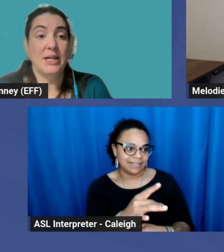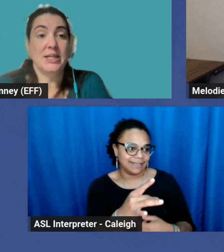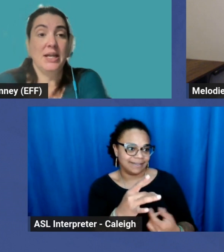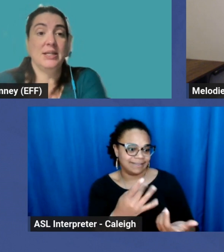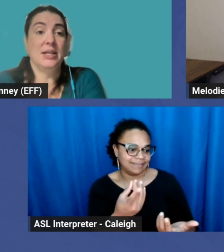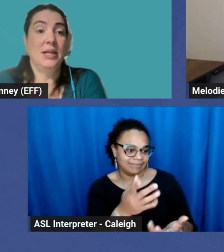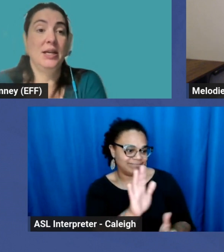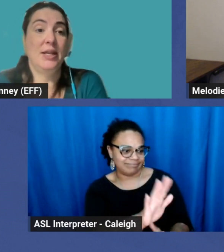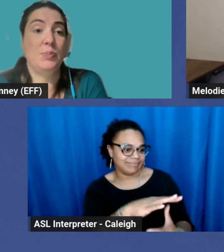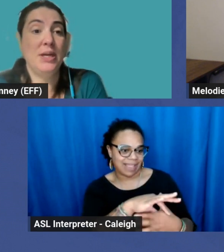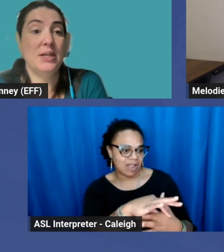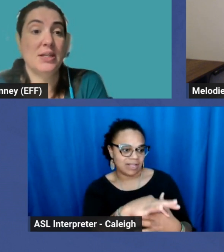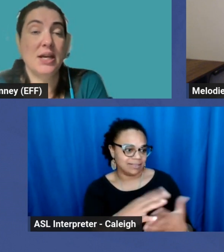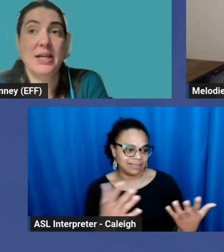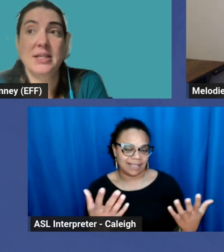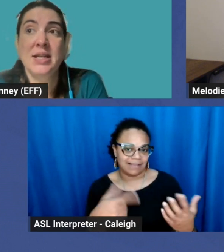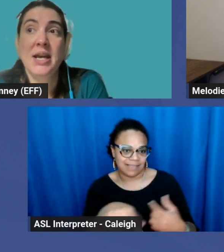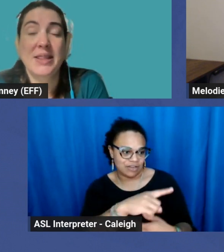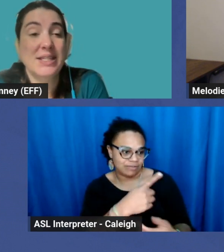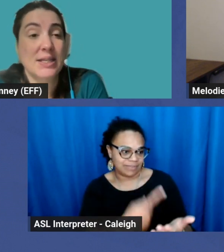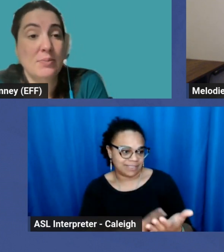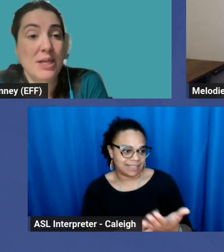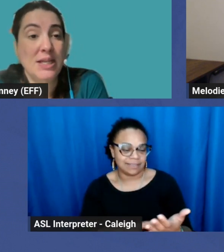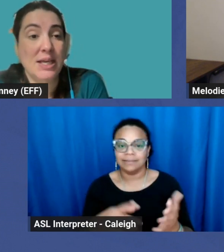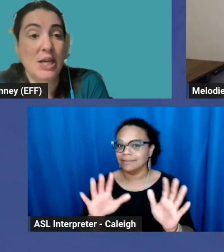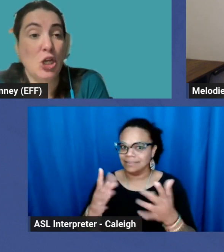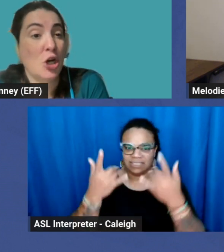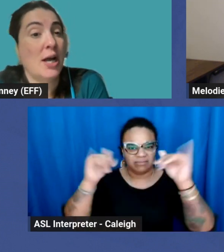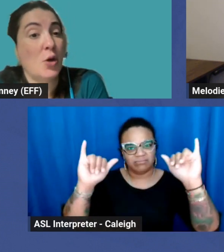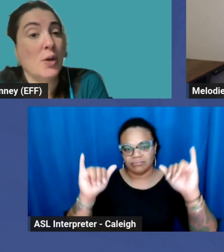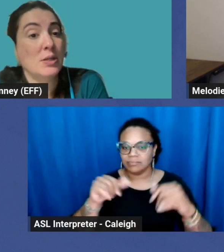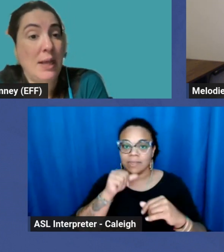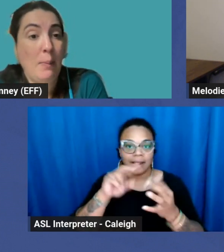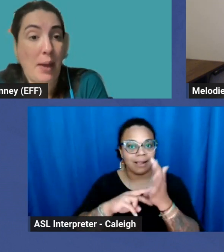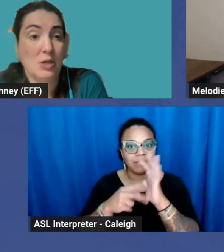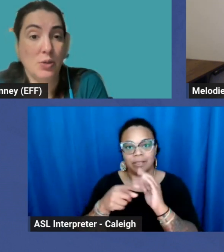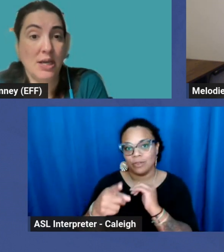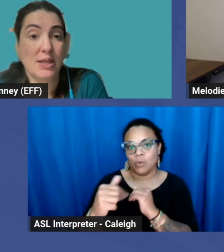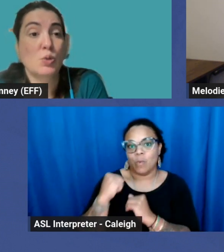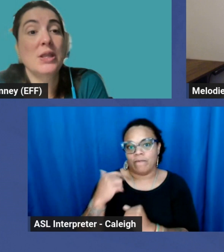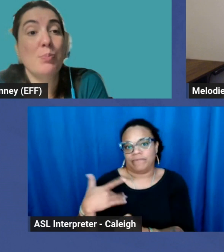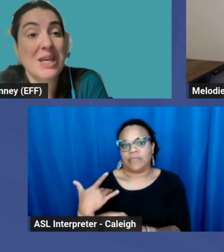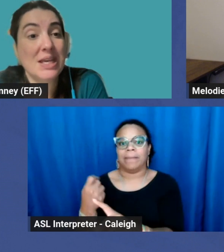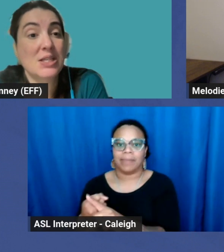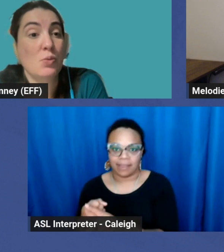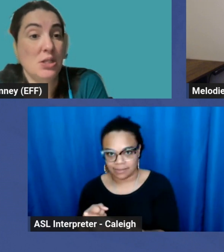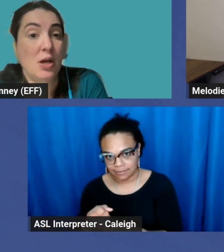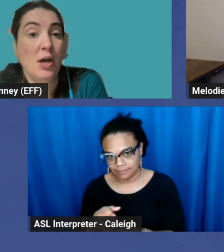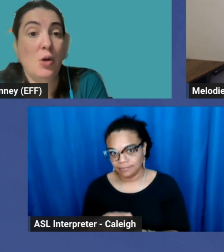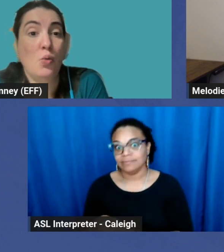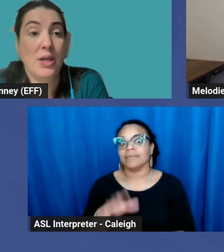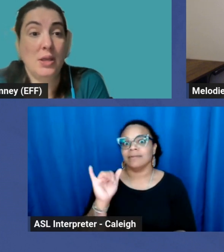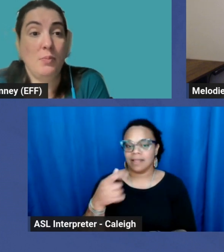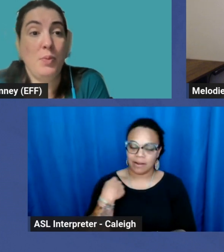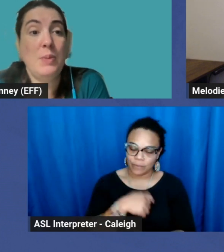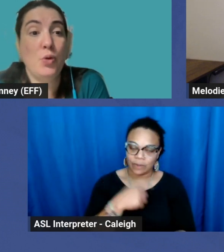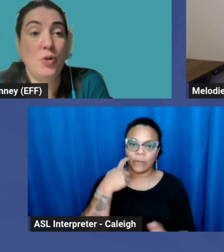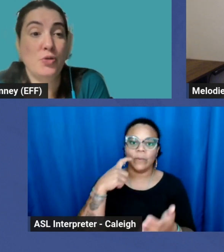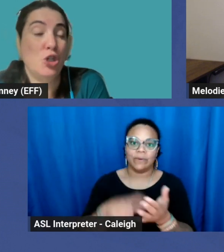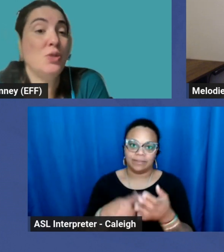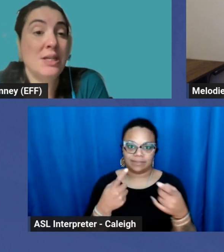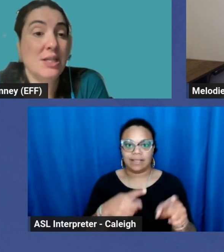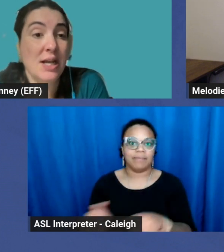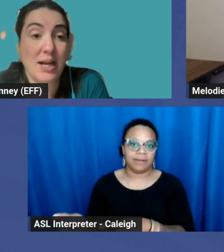of this content that's being discussed, that doesn't mean that you're not going to be impacted with that. That's one of the big things that we saw with